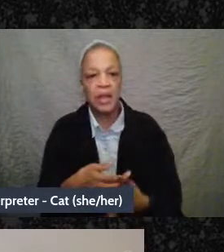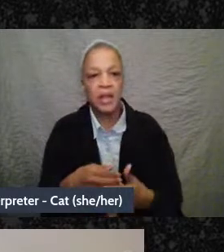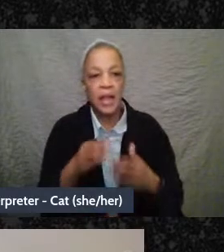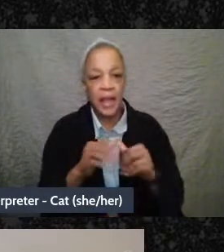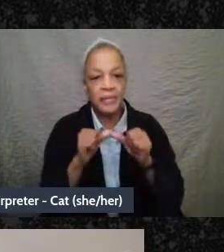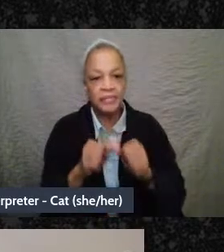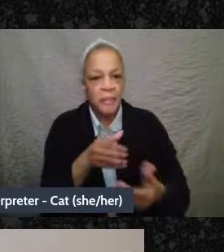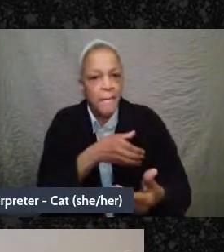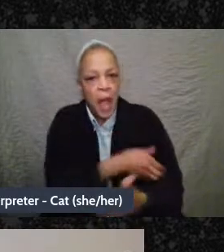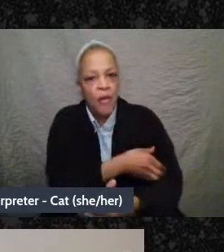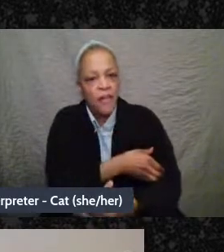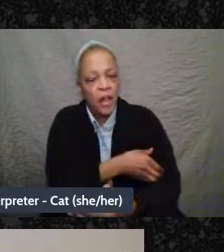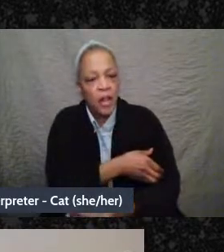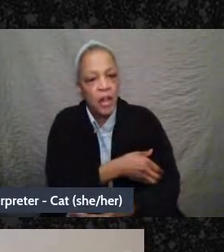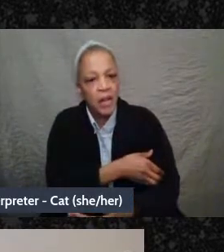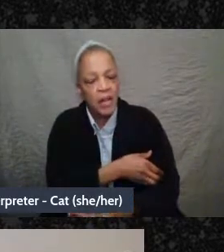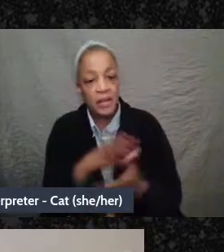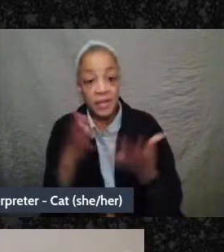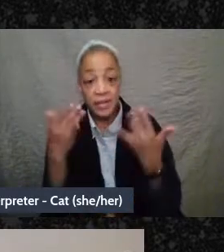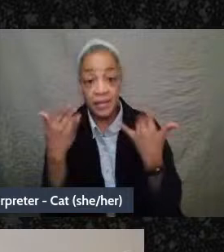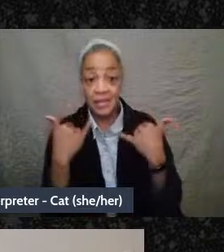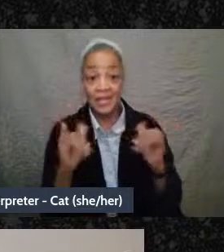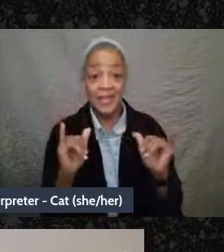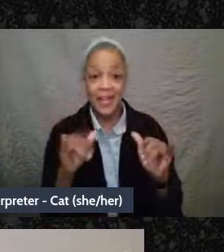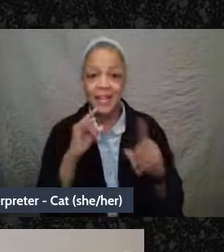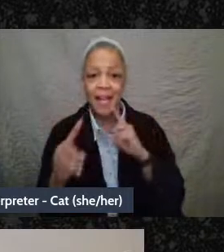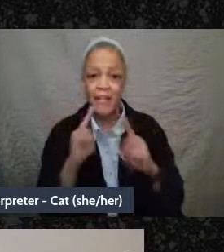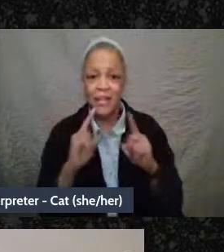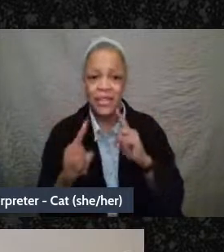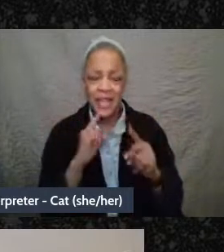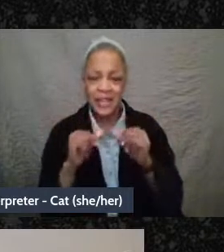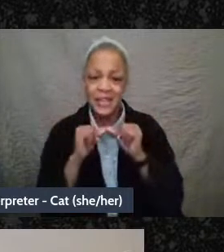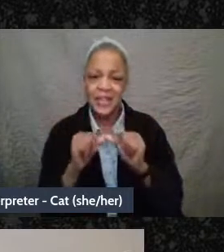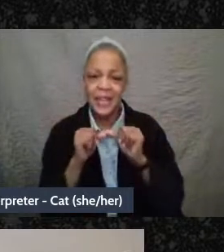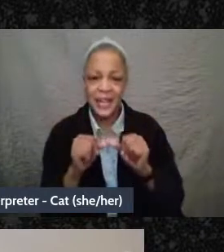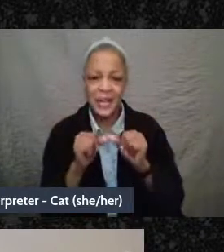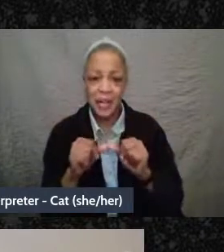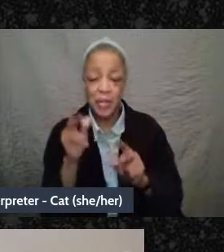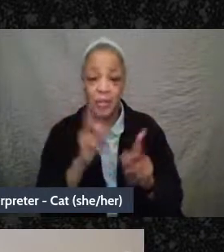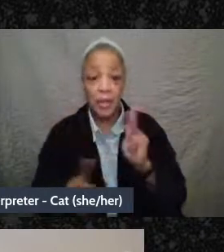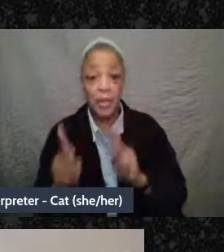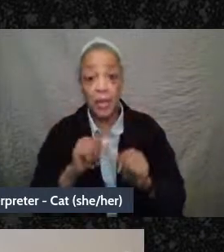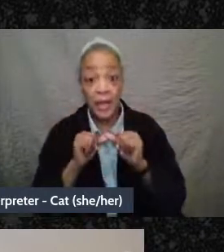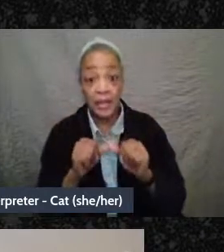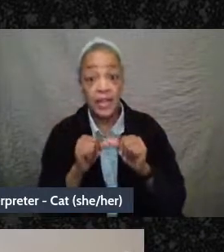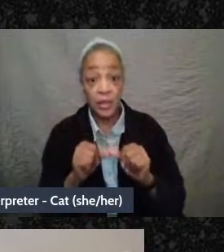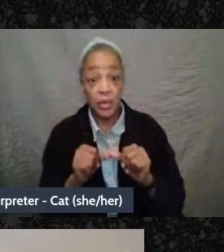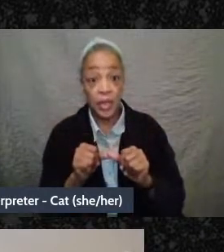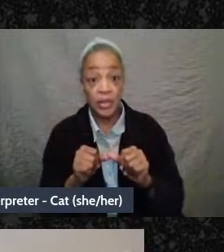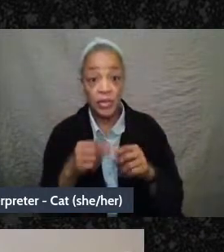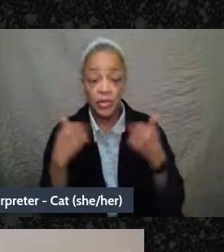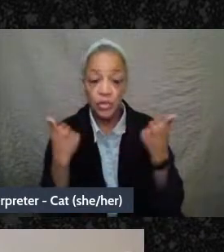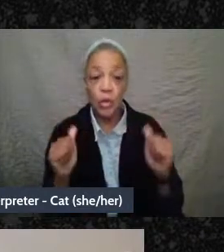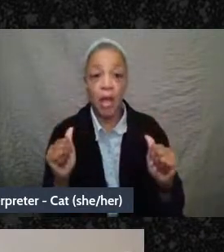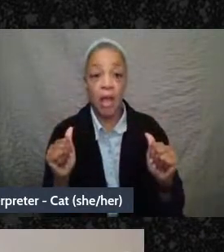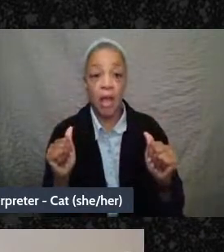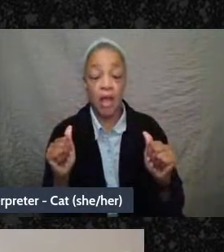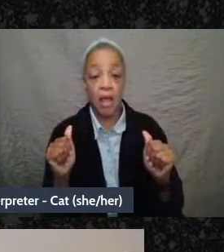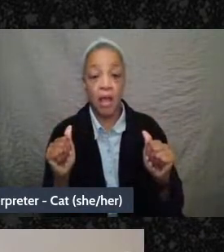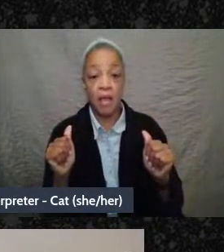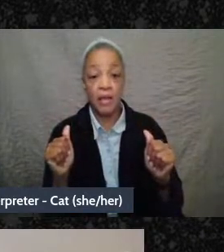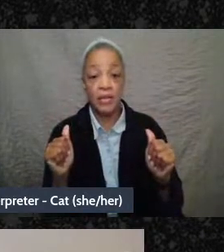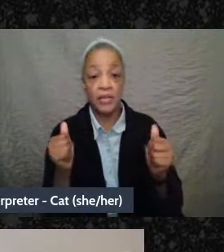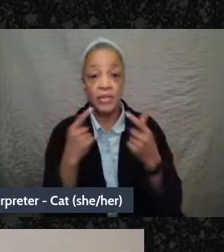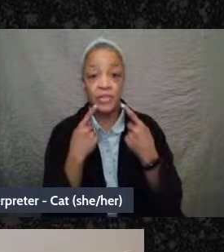remains. And the fact that it's still this conversation that's continuing, that people are continuing to try to declare